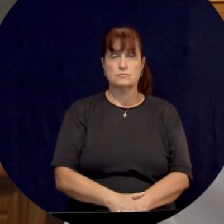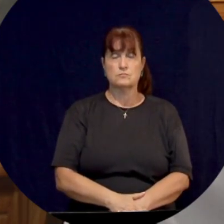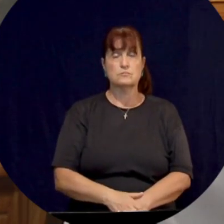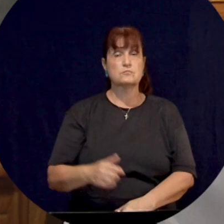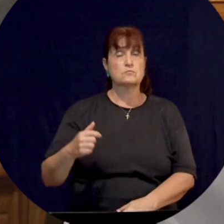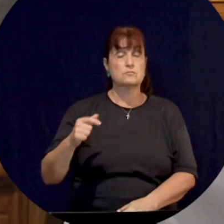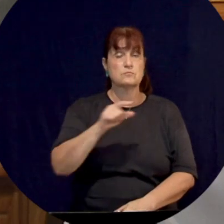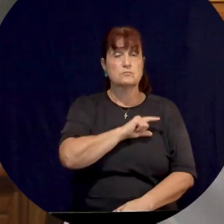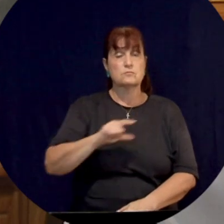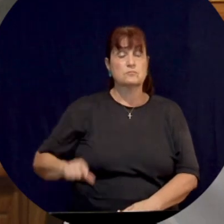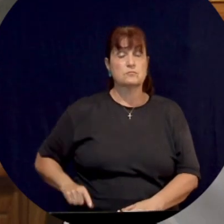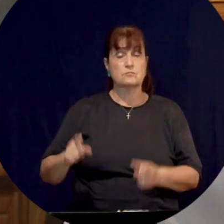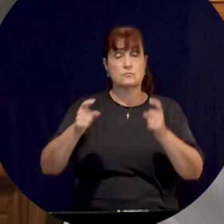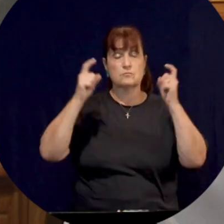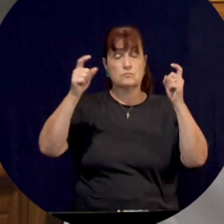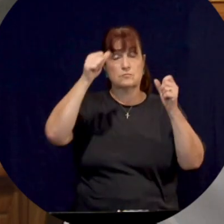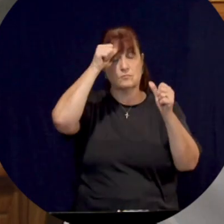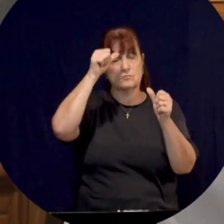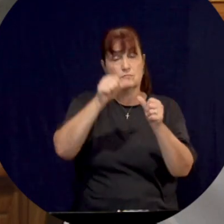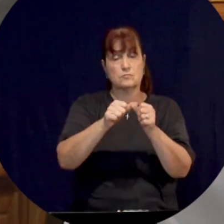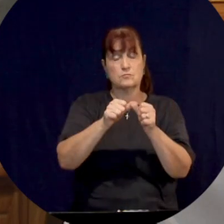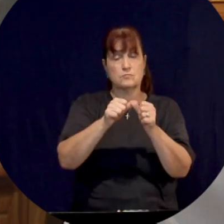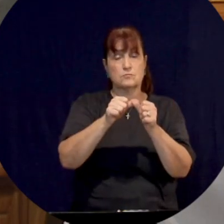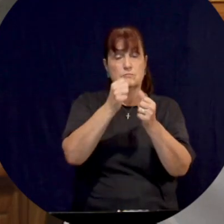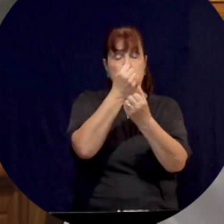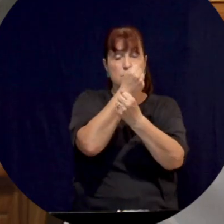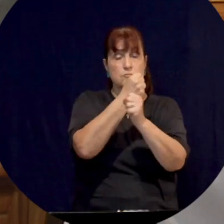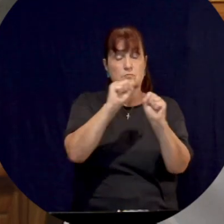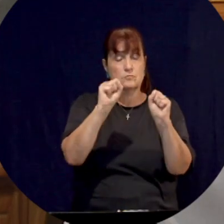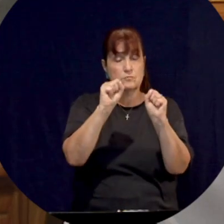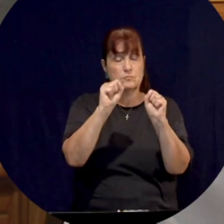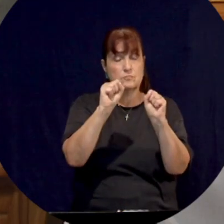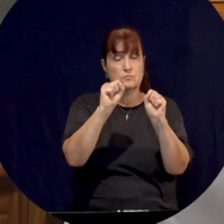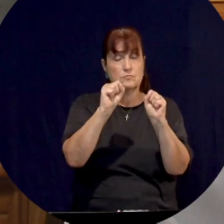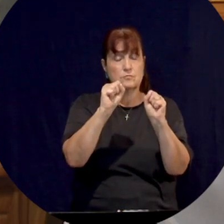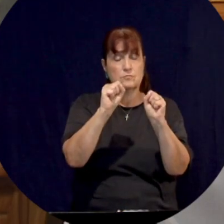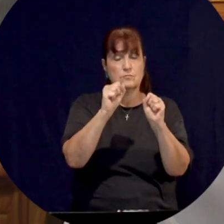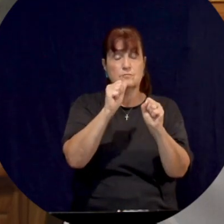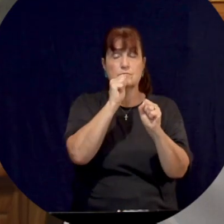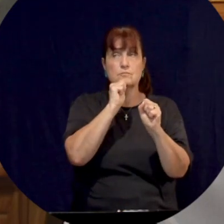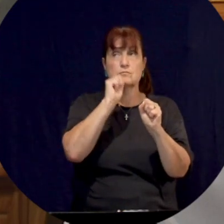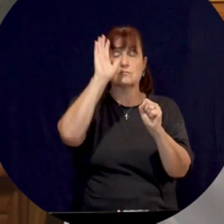again. Therefore, O Lord, as we celebrate the memorial of the saving passion of your Son,